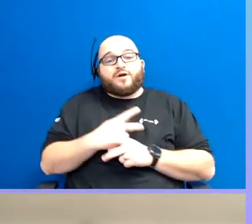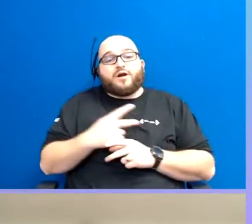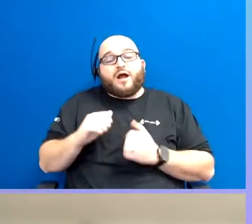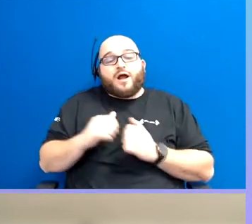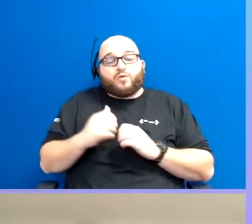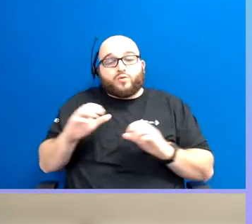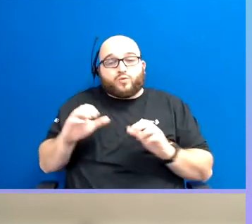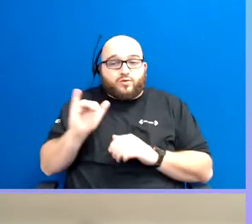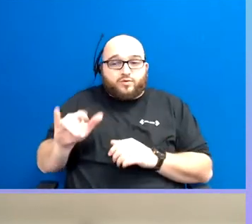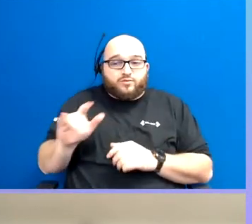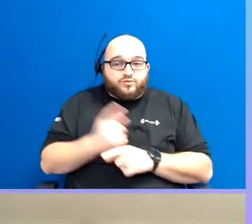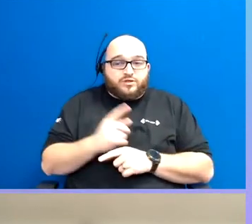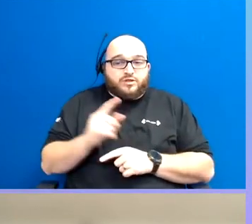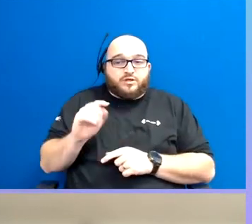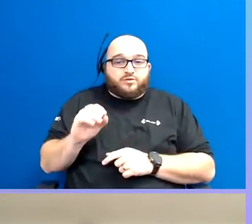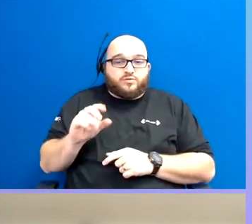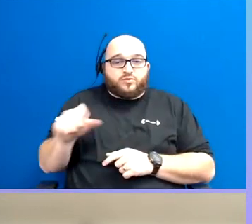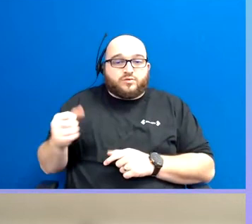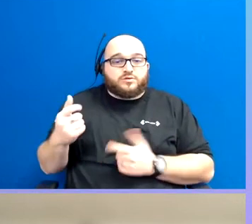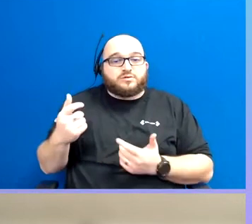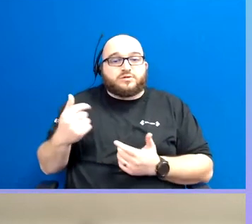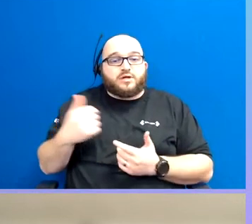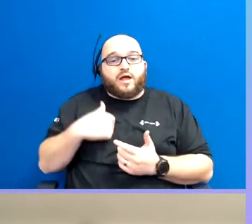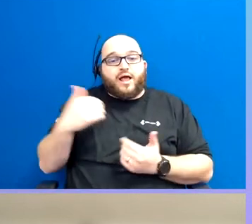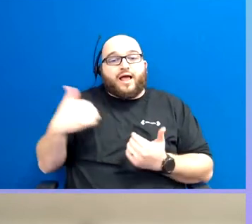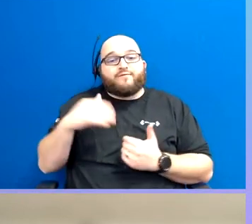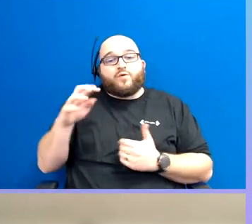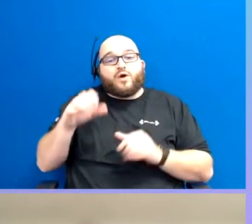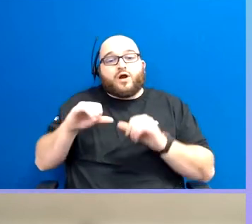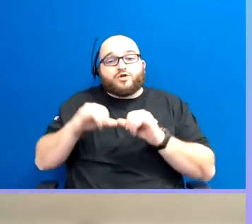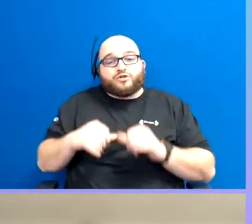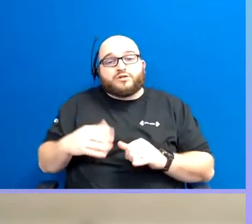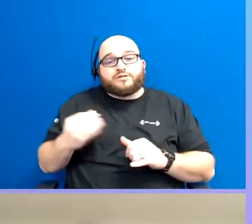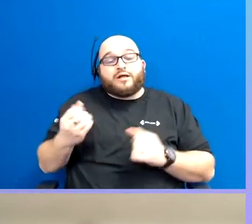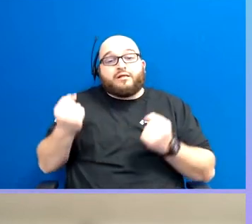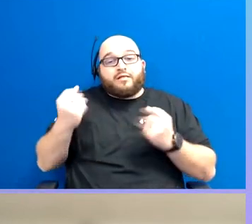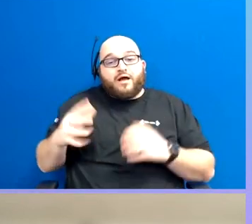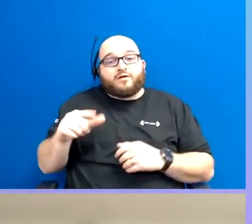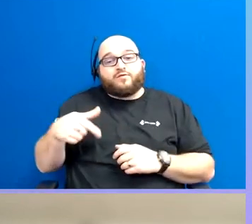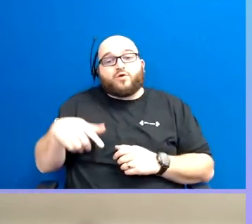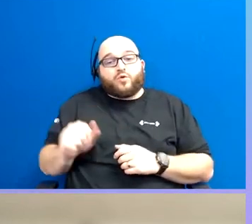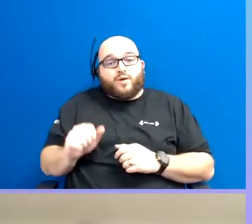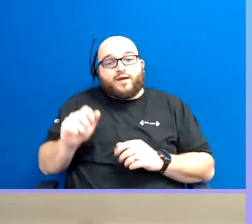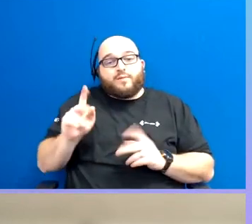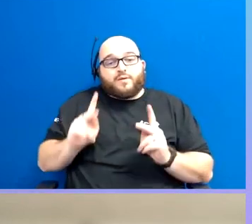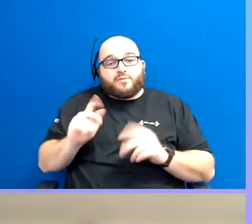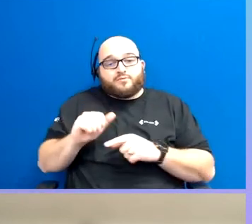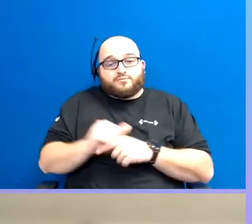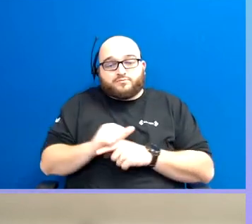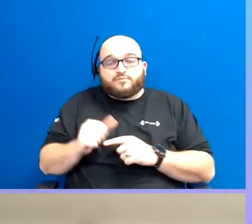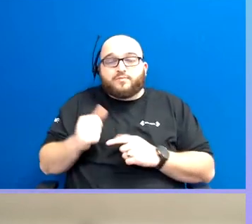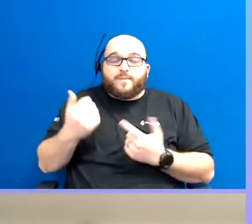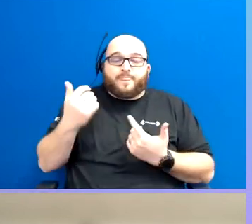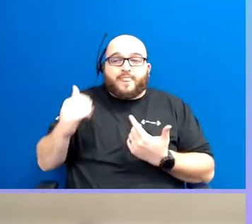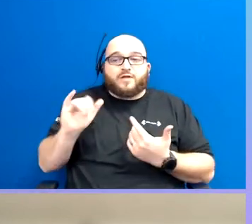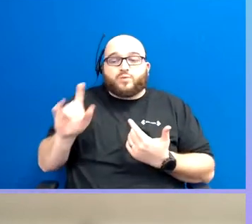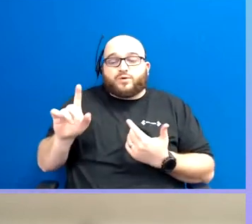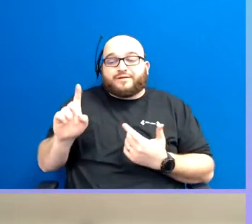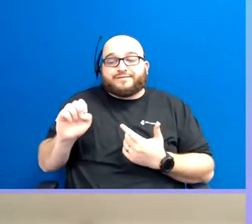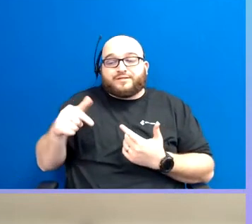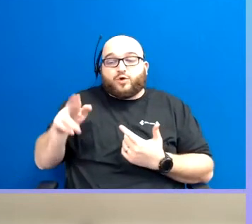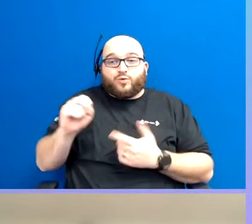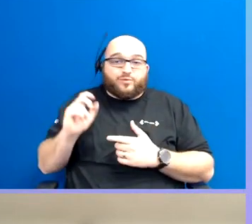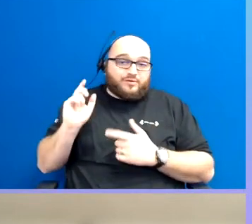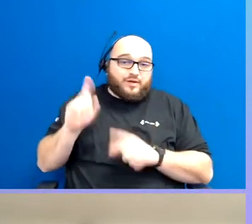engineers and QAs. Bear in mind, I was a one-man show at this point, and also provide training for them. And that's where DQ came in, right? A lot of